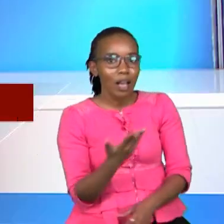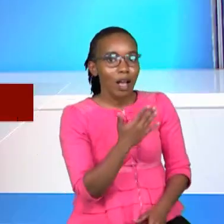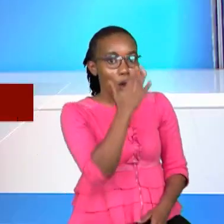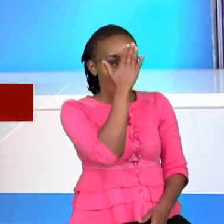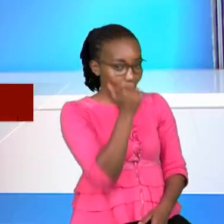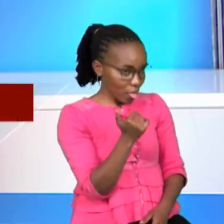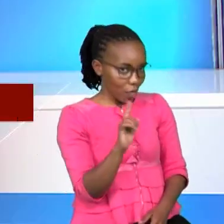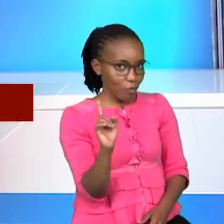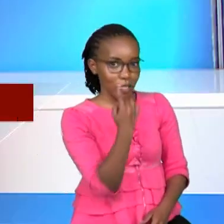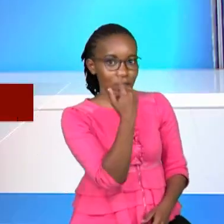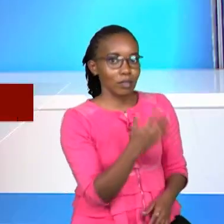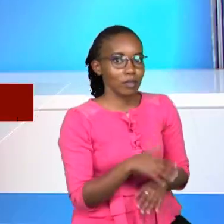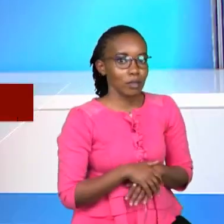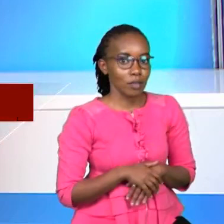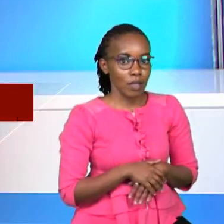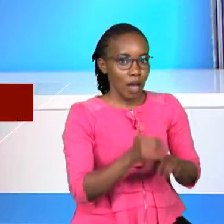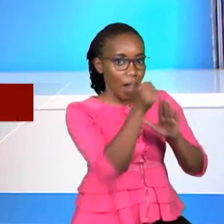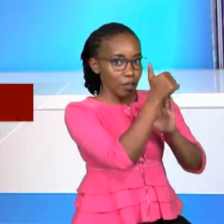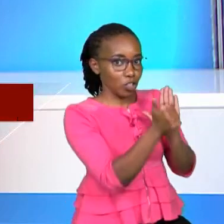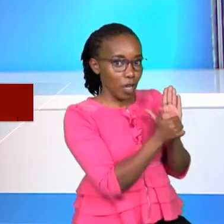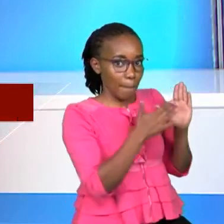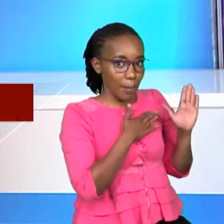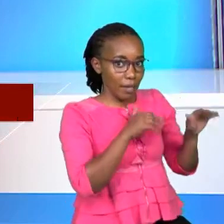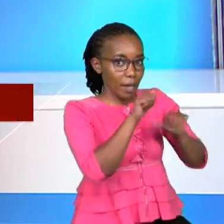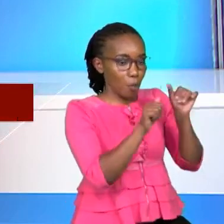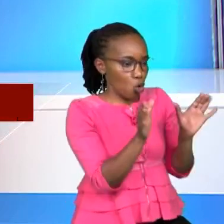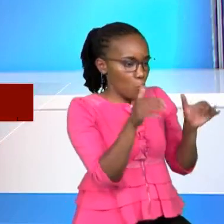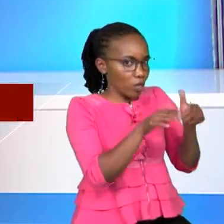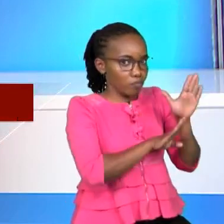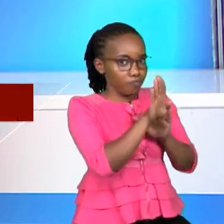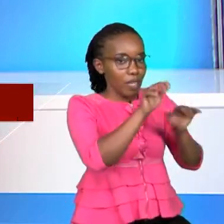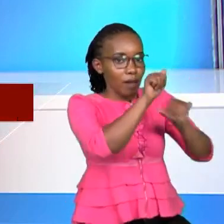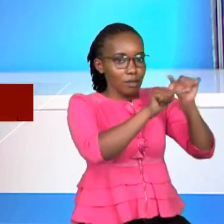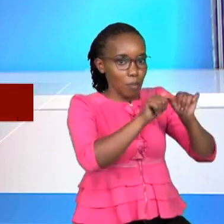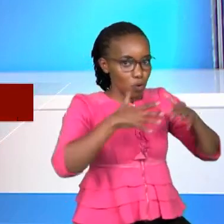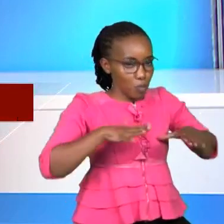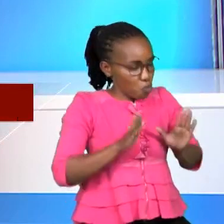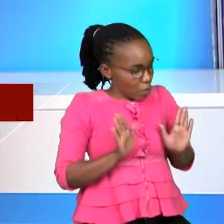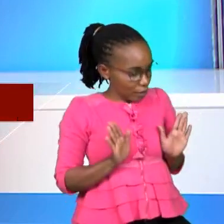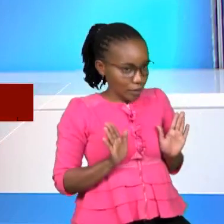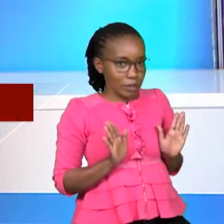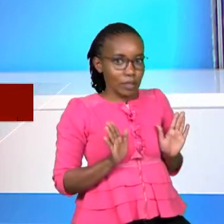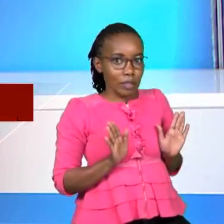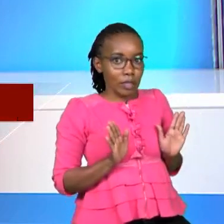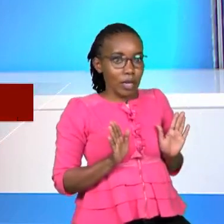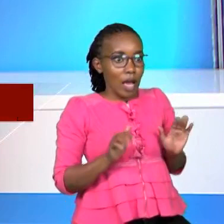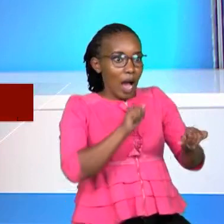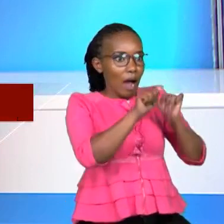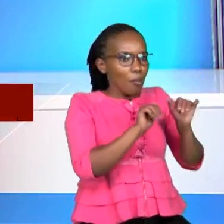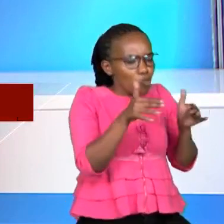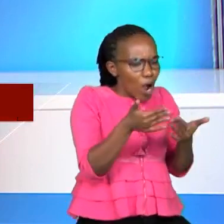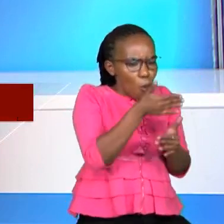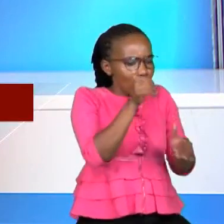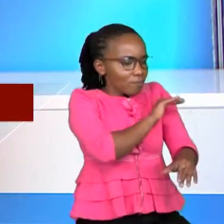foremost, all my agenda that has to do with community development is about the people. So in terms of how best